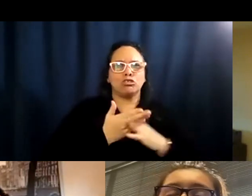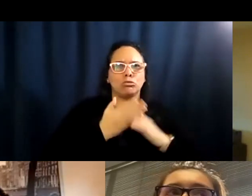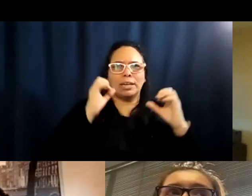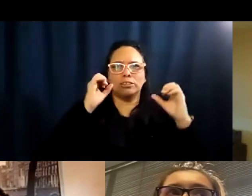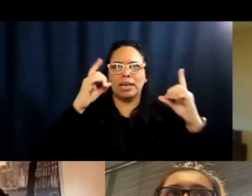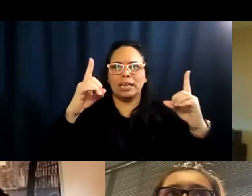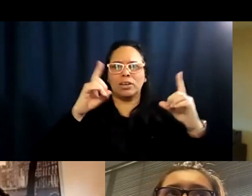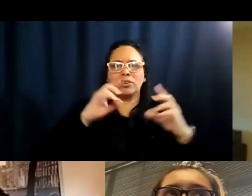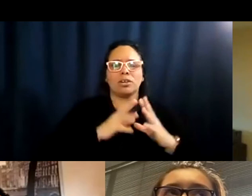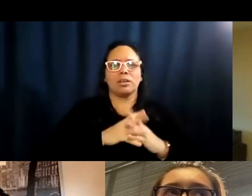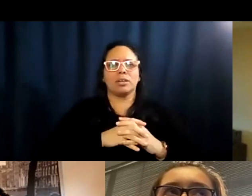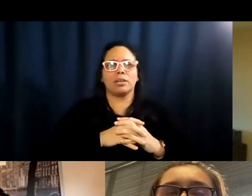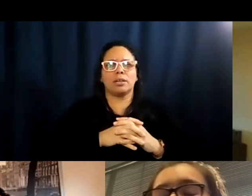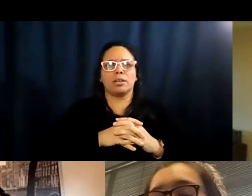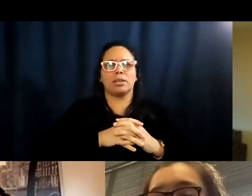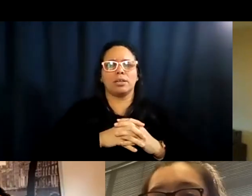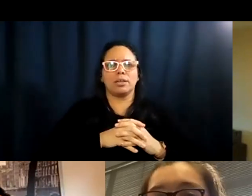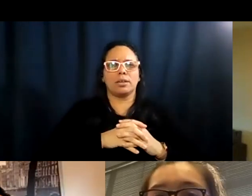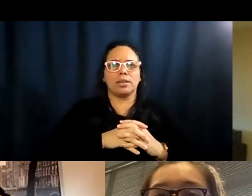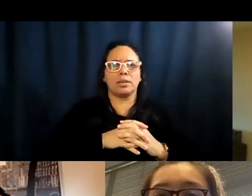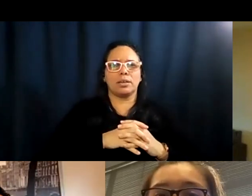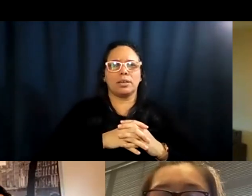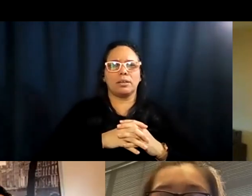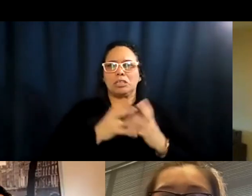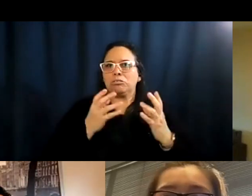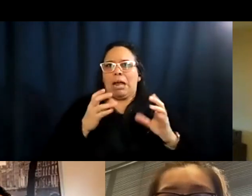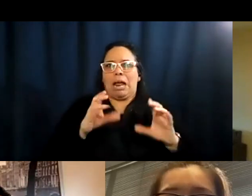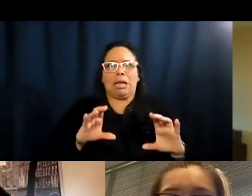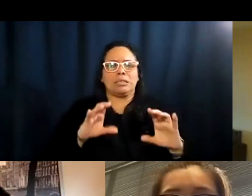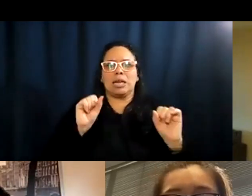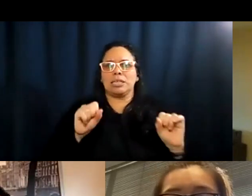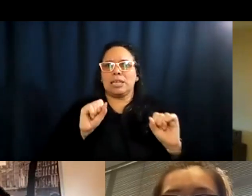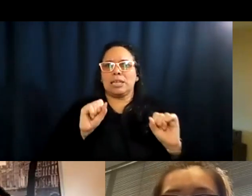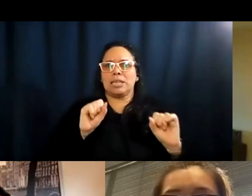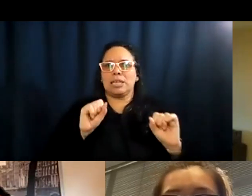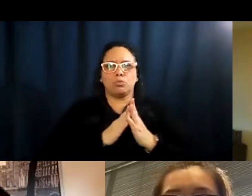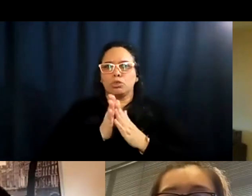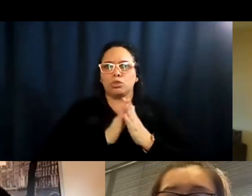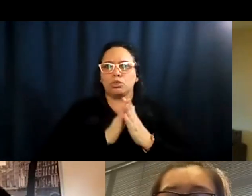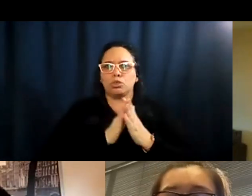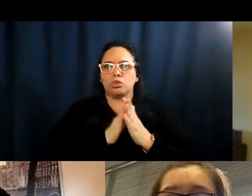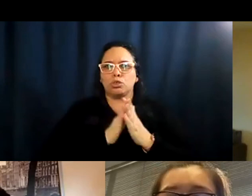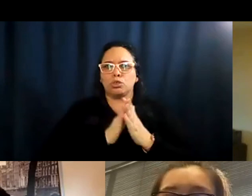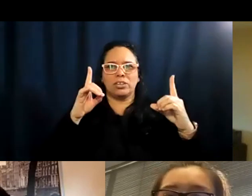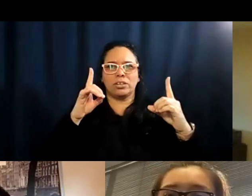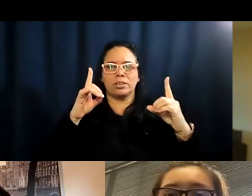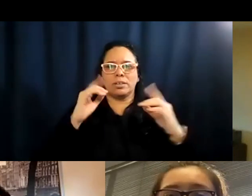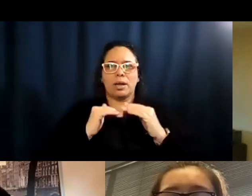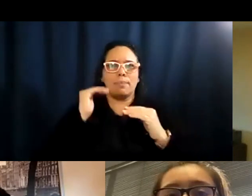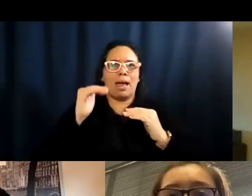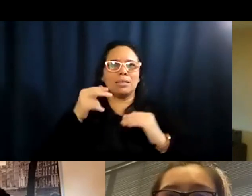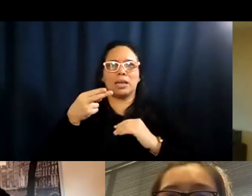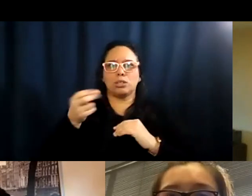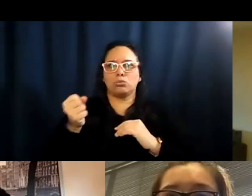mean, it was by chance that I was able to pursue it, like education past the high school, you